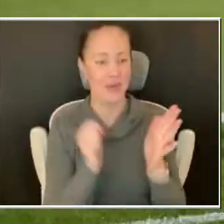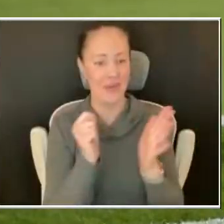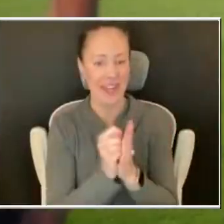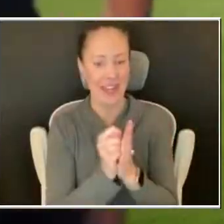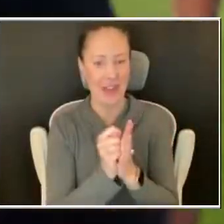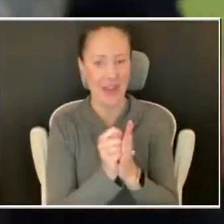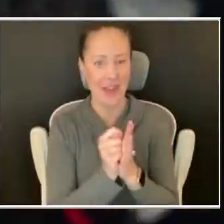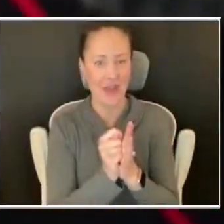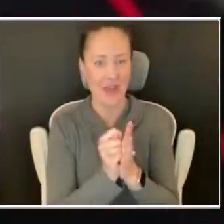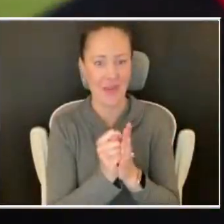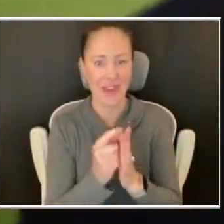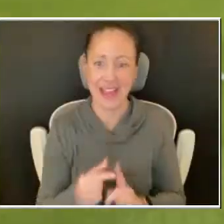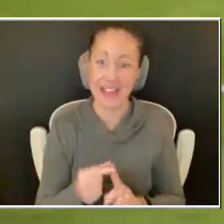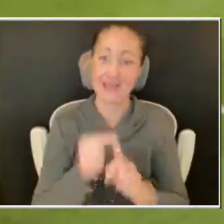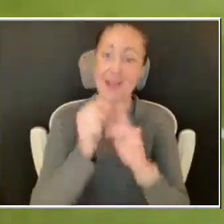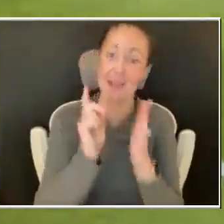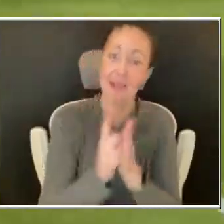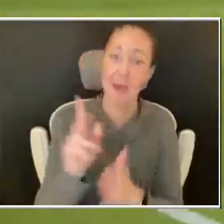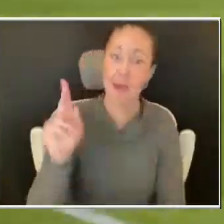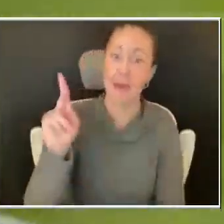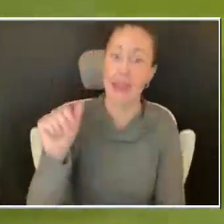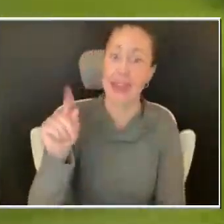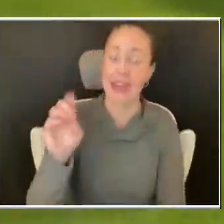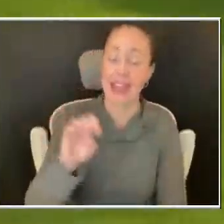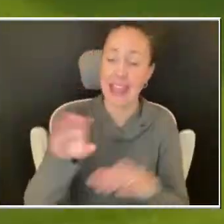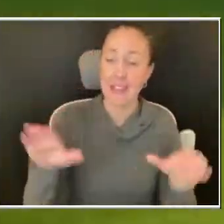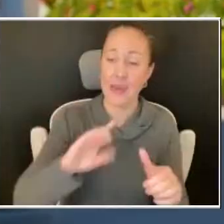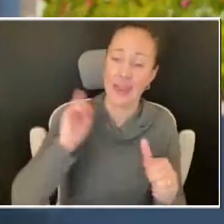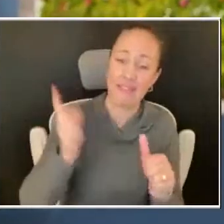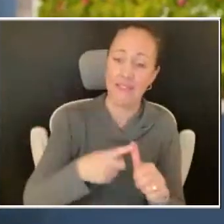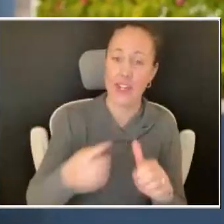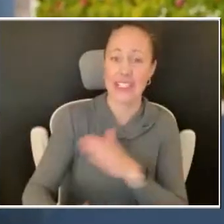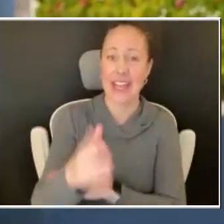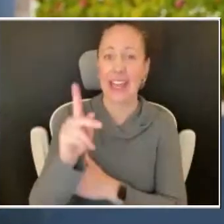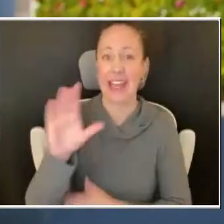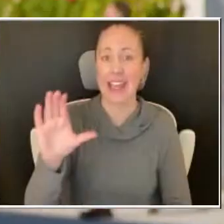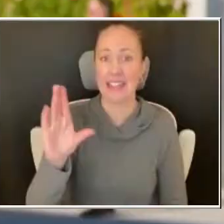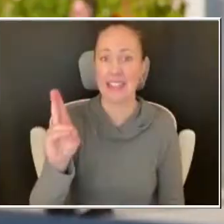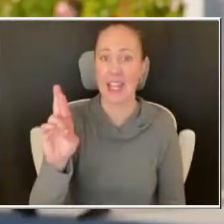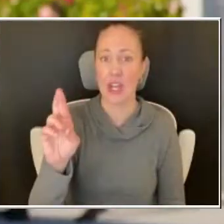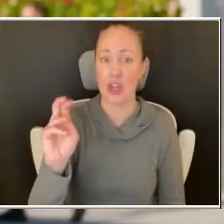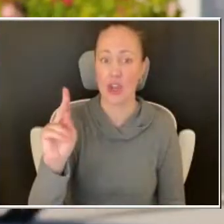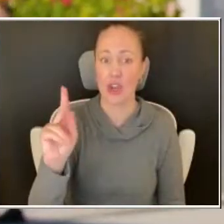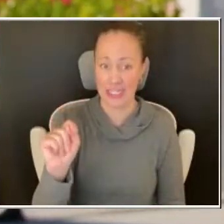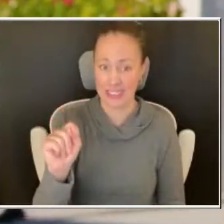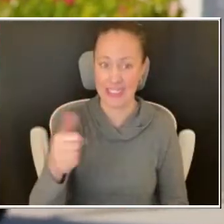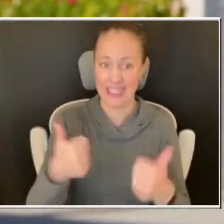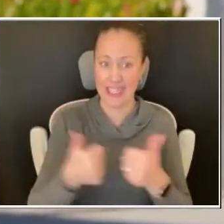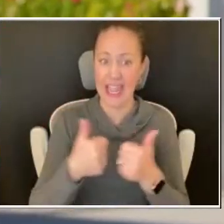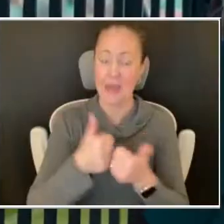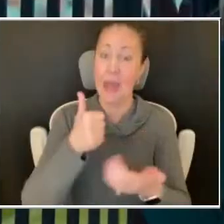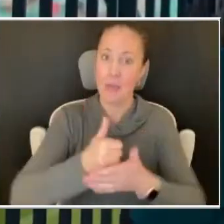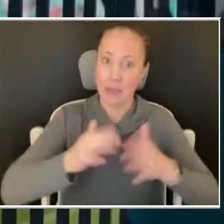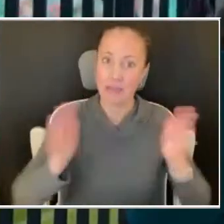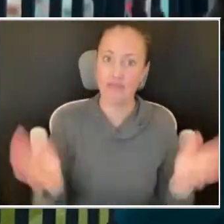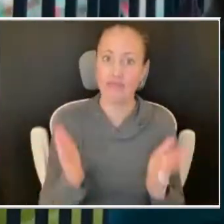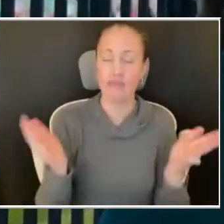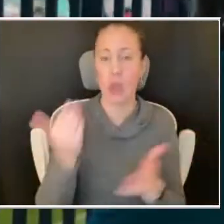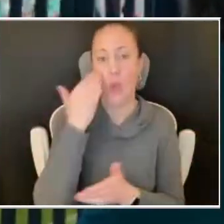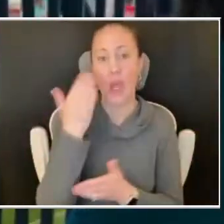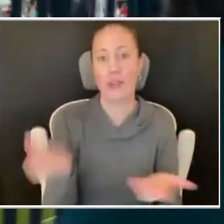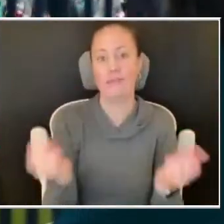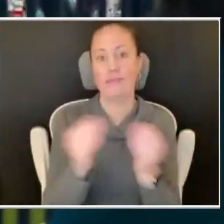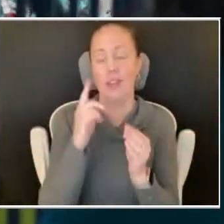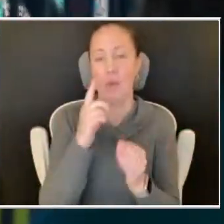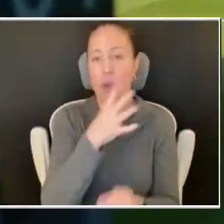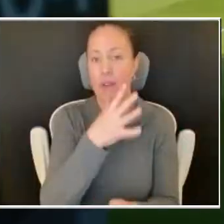moment. Kate performing the first kick at a Kansas City Current match, helping raise awareness for the female athlete program. Kate, what